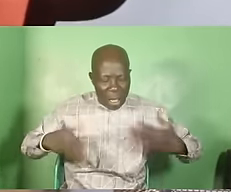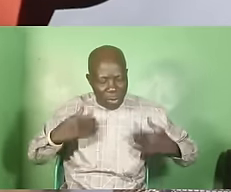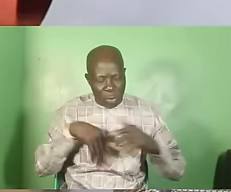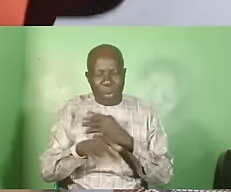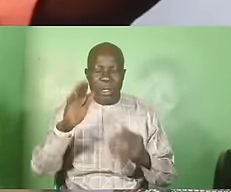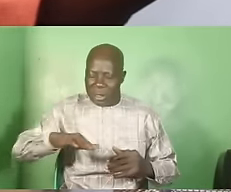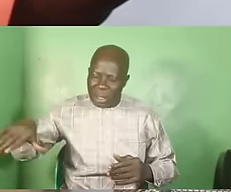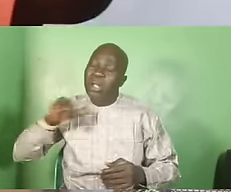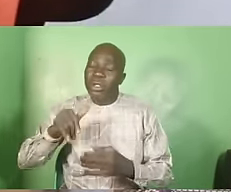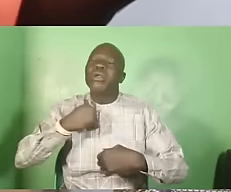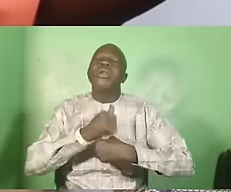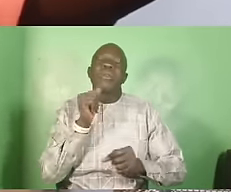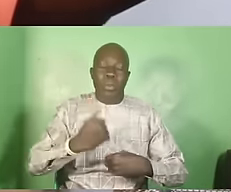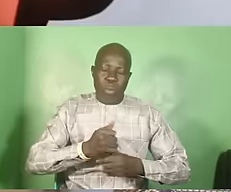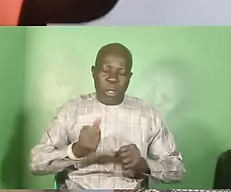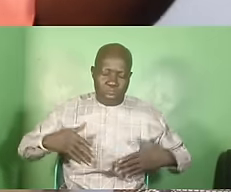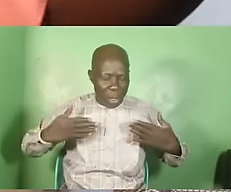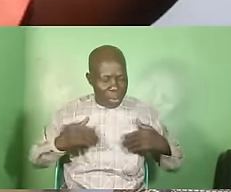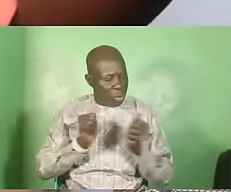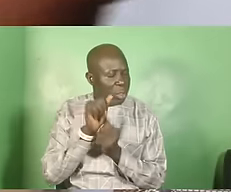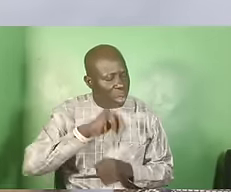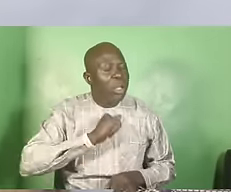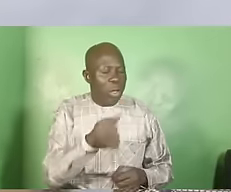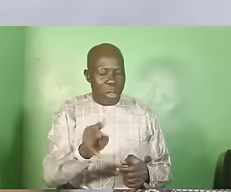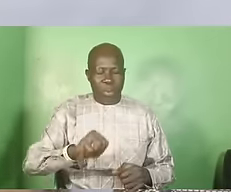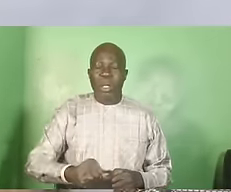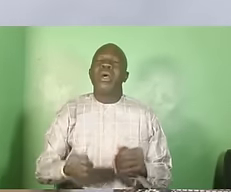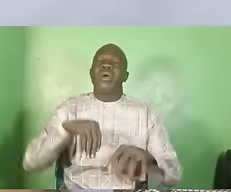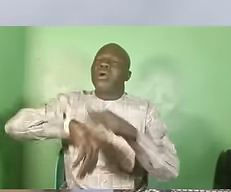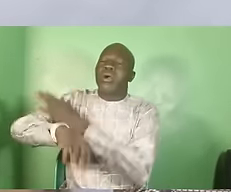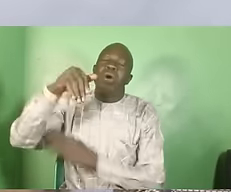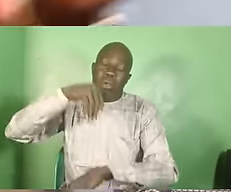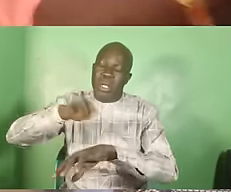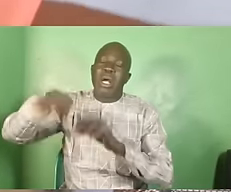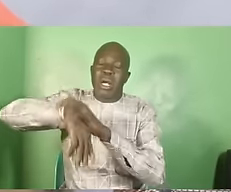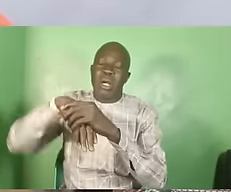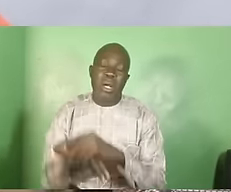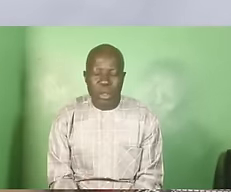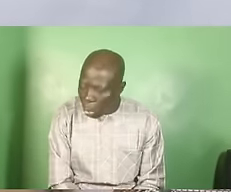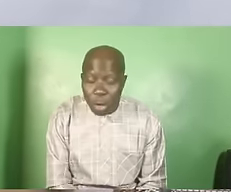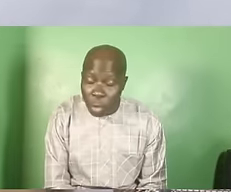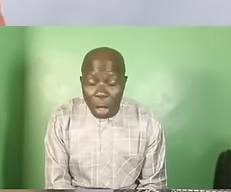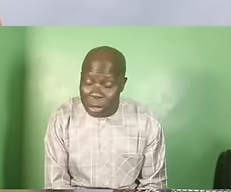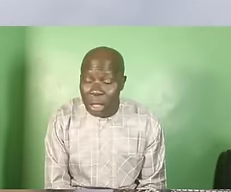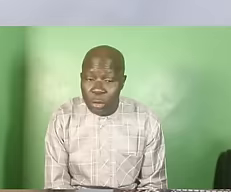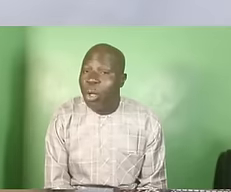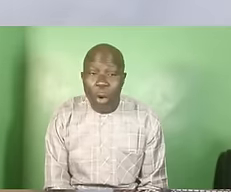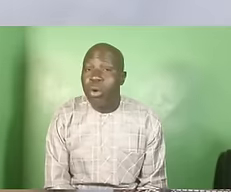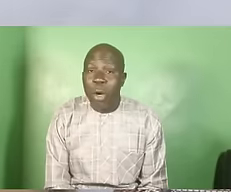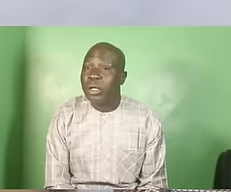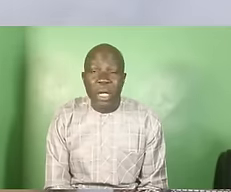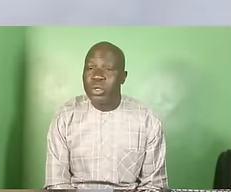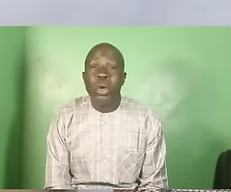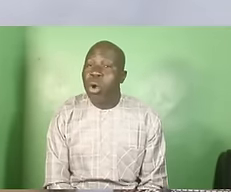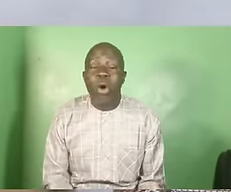might choose. That make we not to be happy with them. For them to be happy. Oh, God, Jesus. Oh, God, Jesus. Oh, God, Jesus. Oh, God, Jesus.